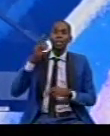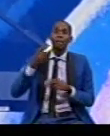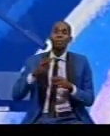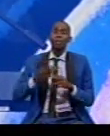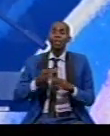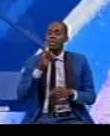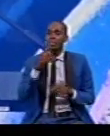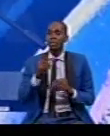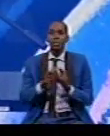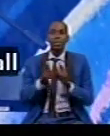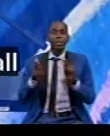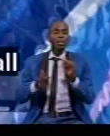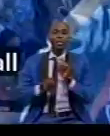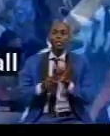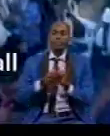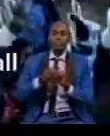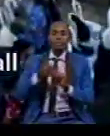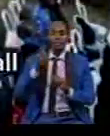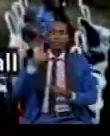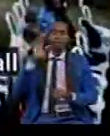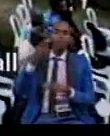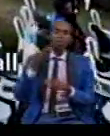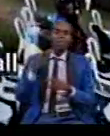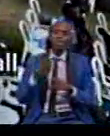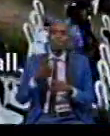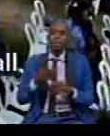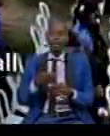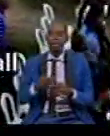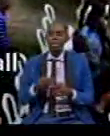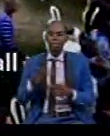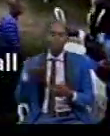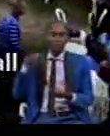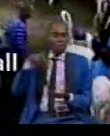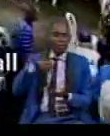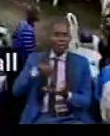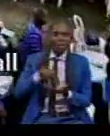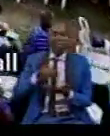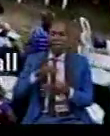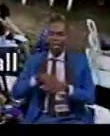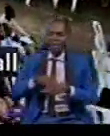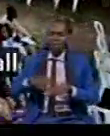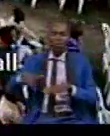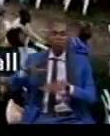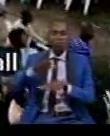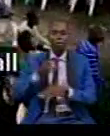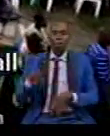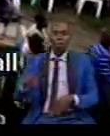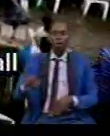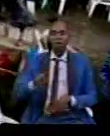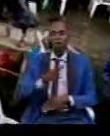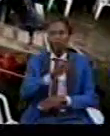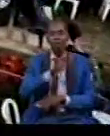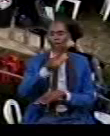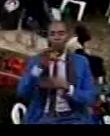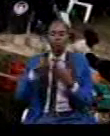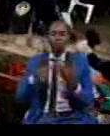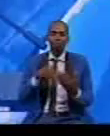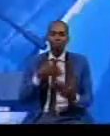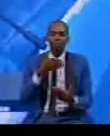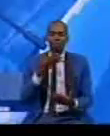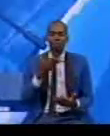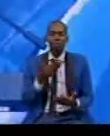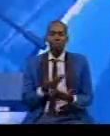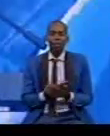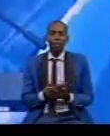our compassionate Christ. And deafness cannot withstand the